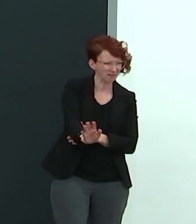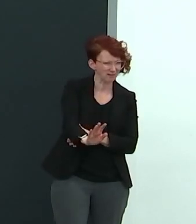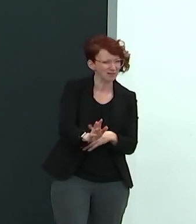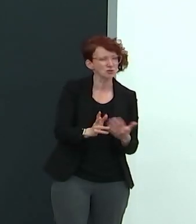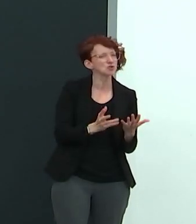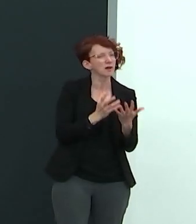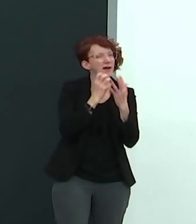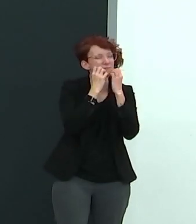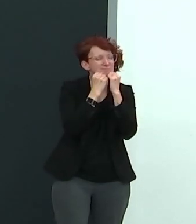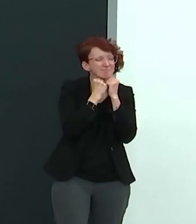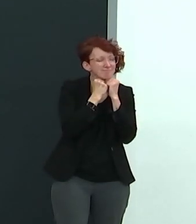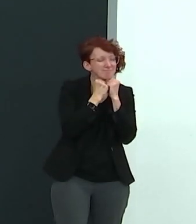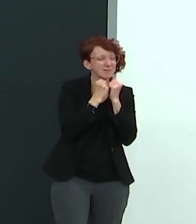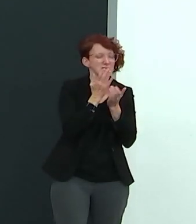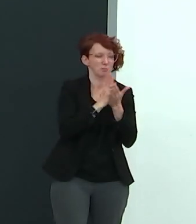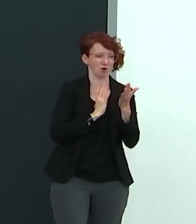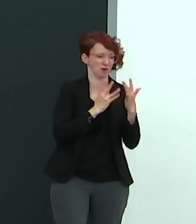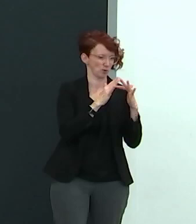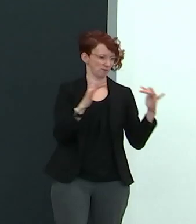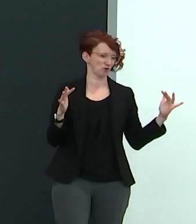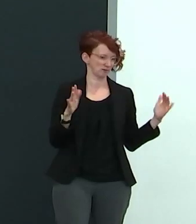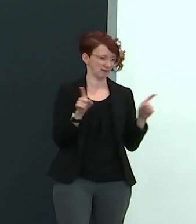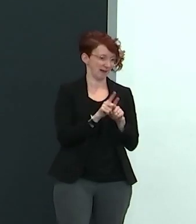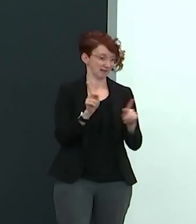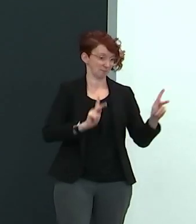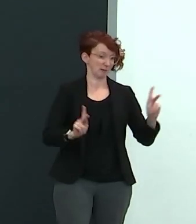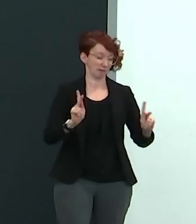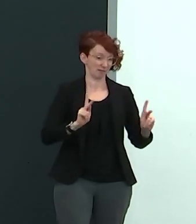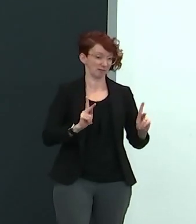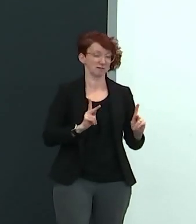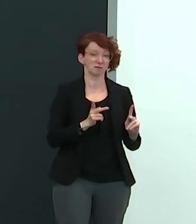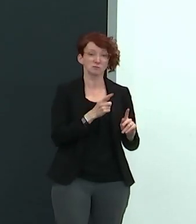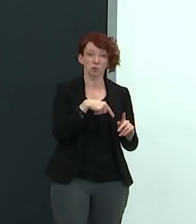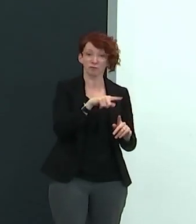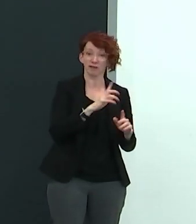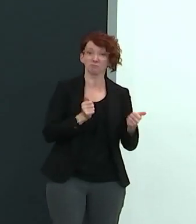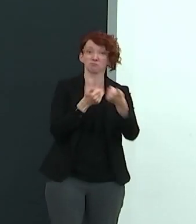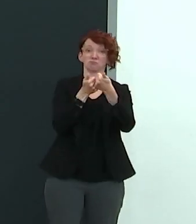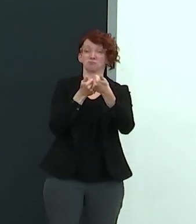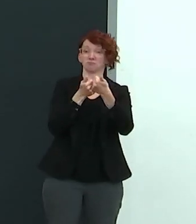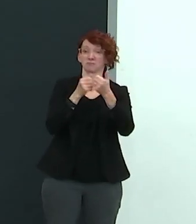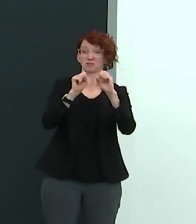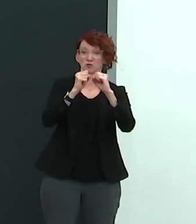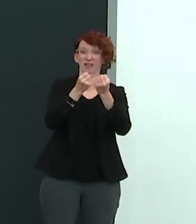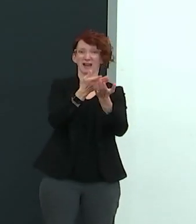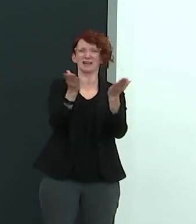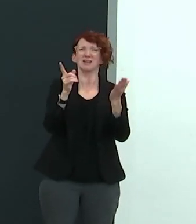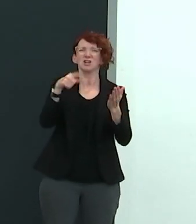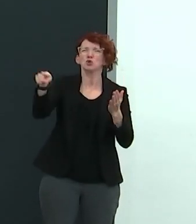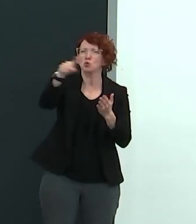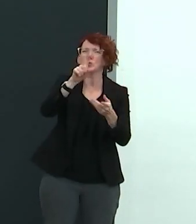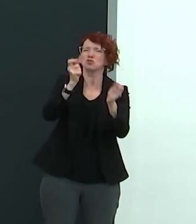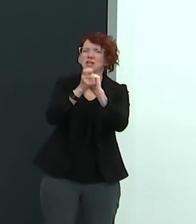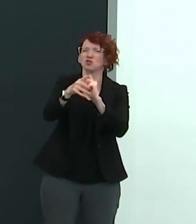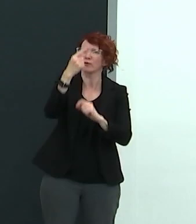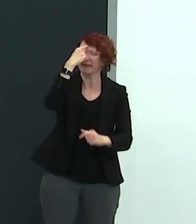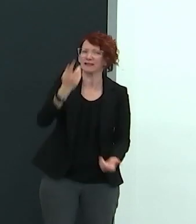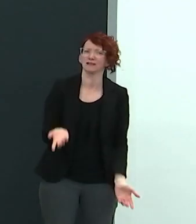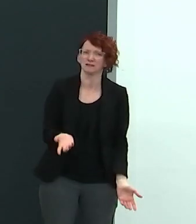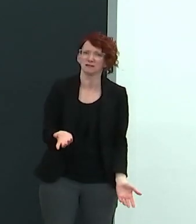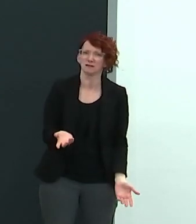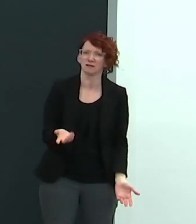a part of our diversity. They challenge society to change so that neurodiverse individuals feel welcome and